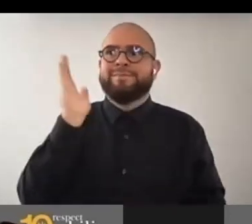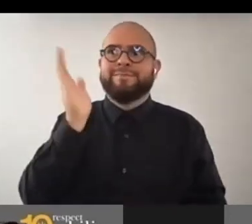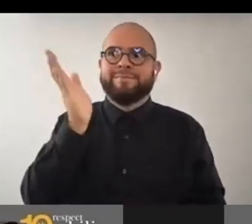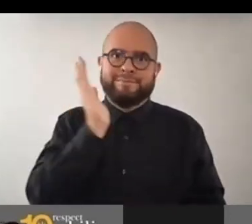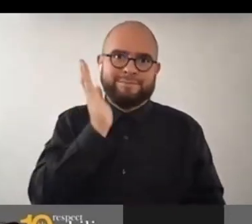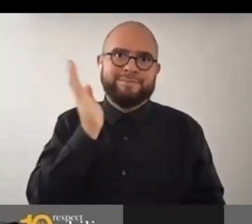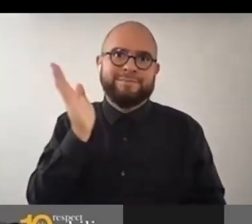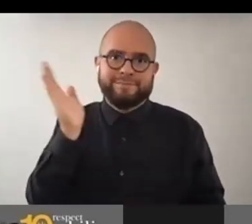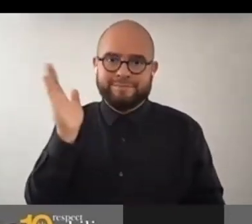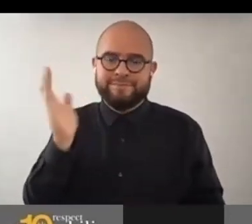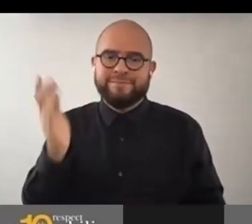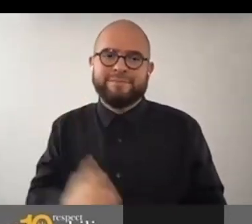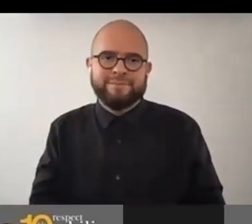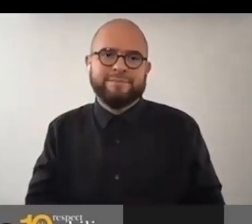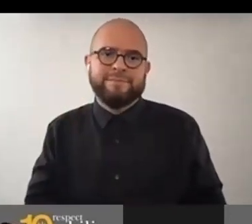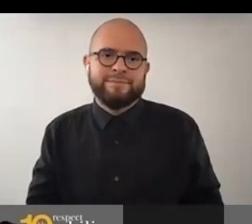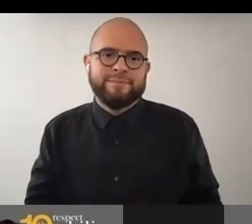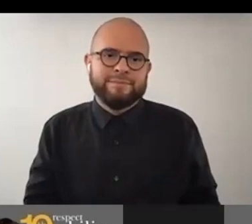So it kind of